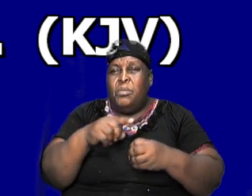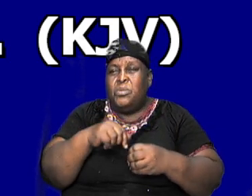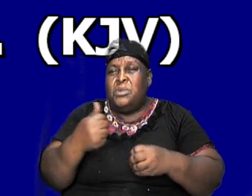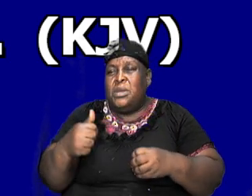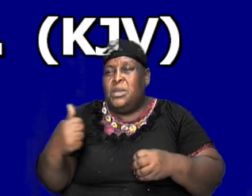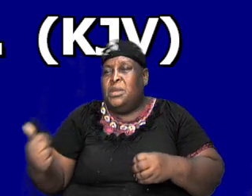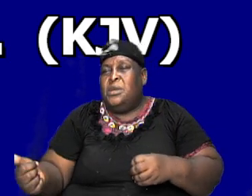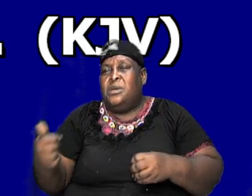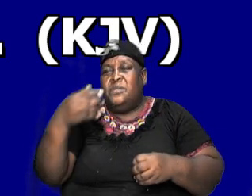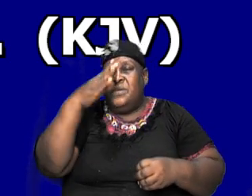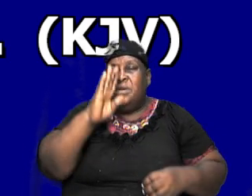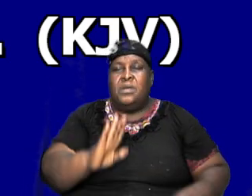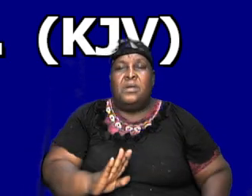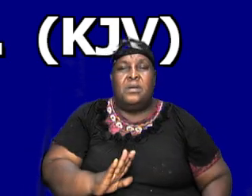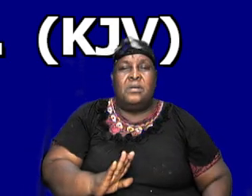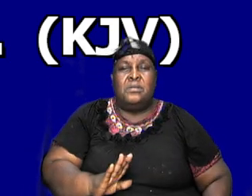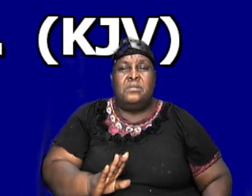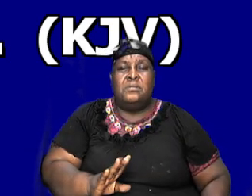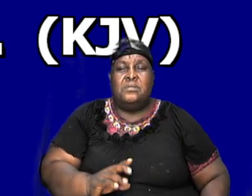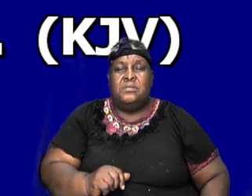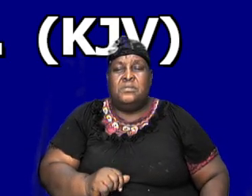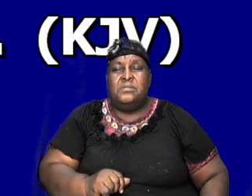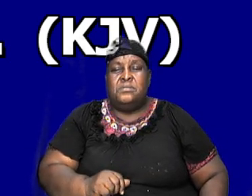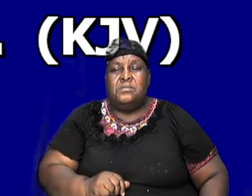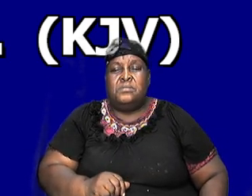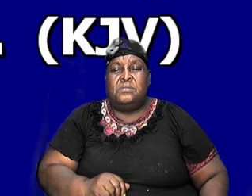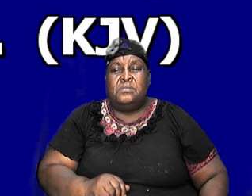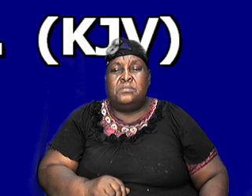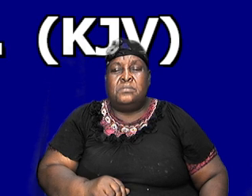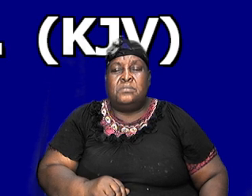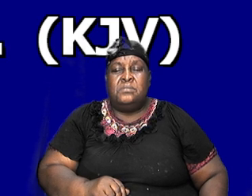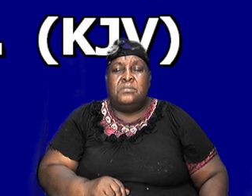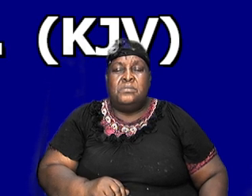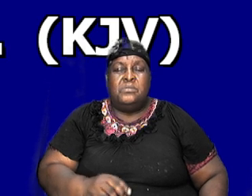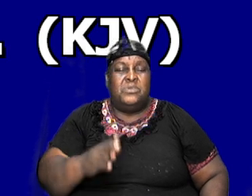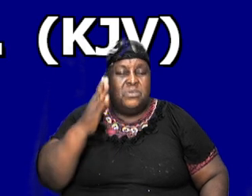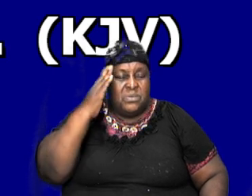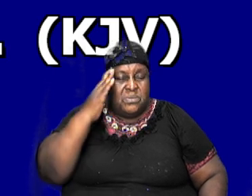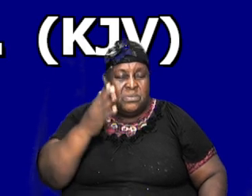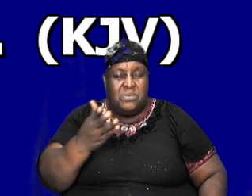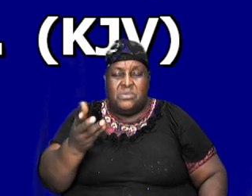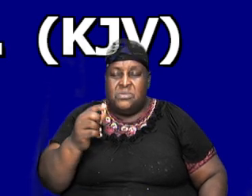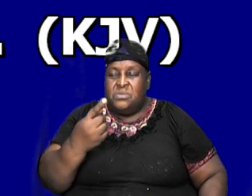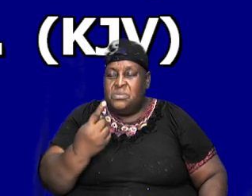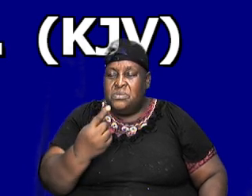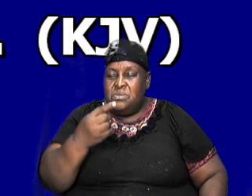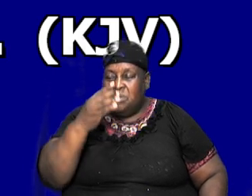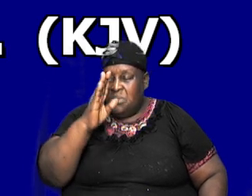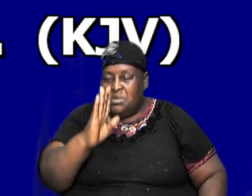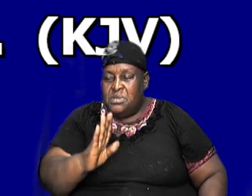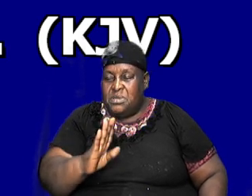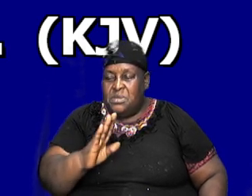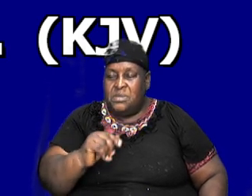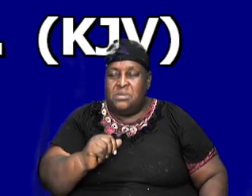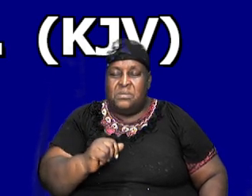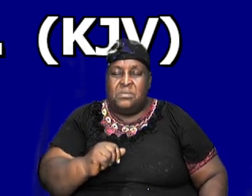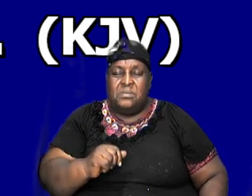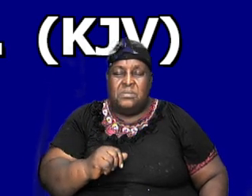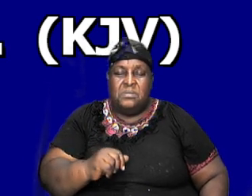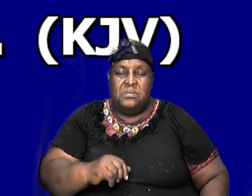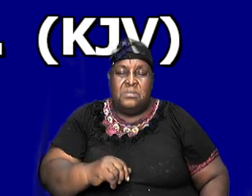So here we know that there is only one God. Now we see Jesus